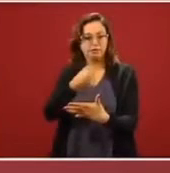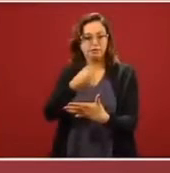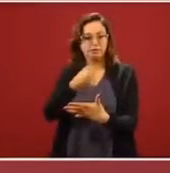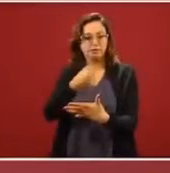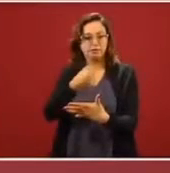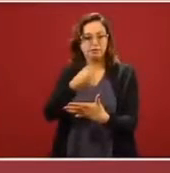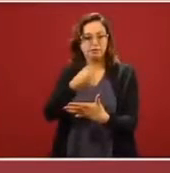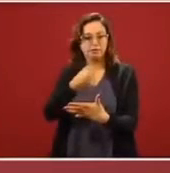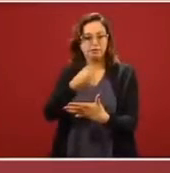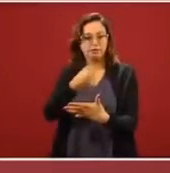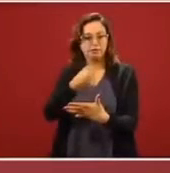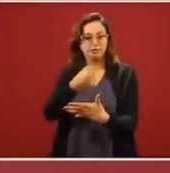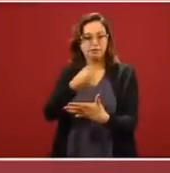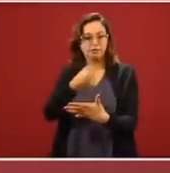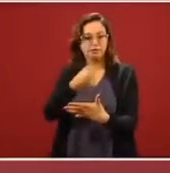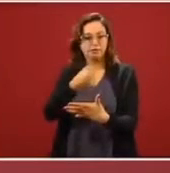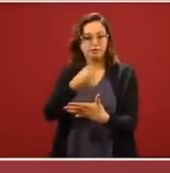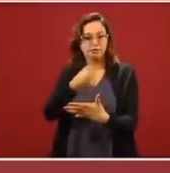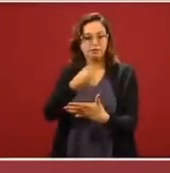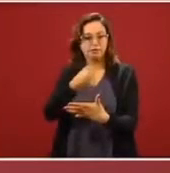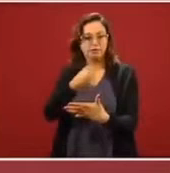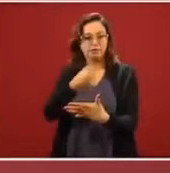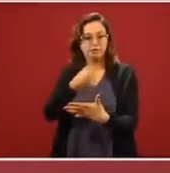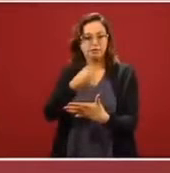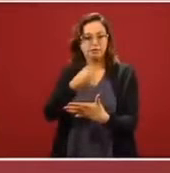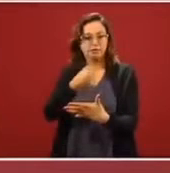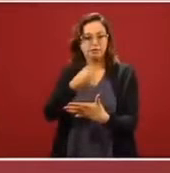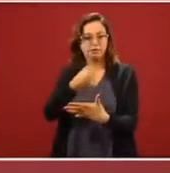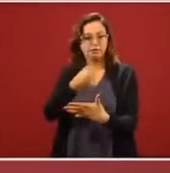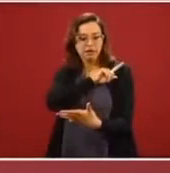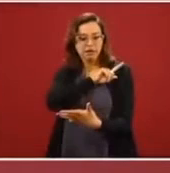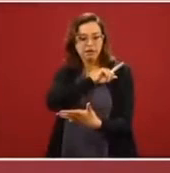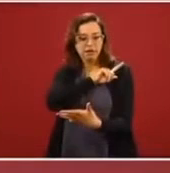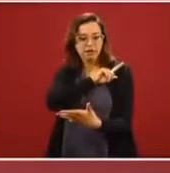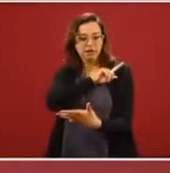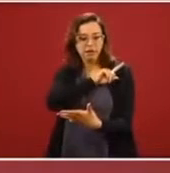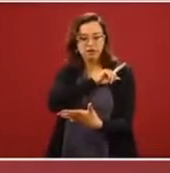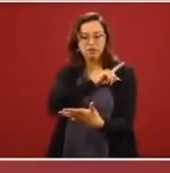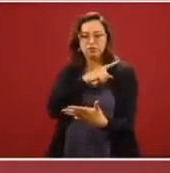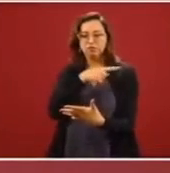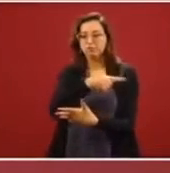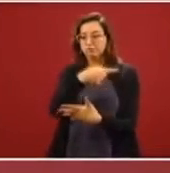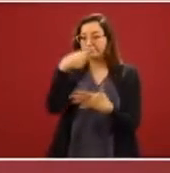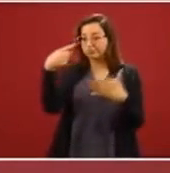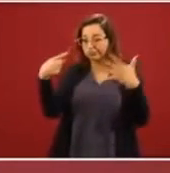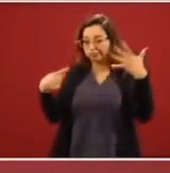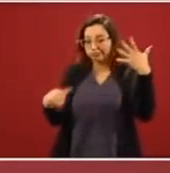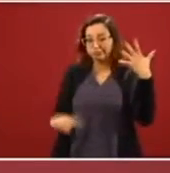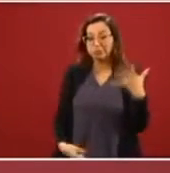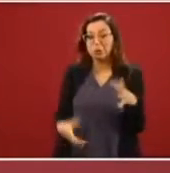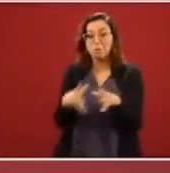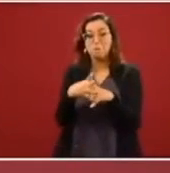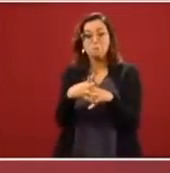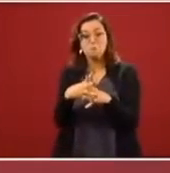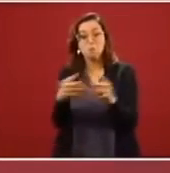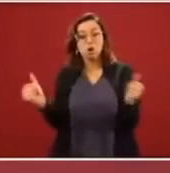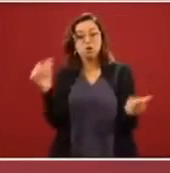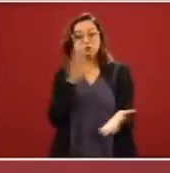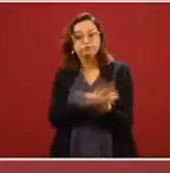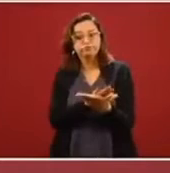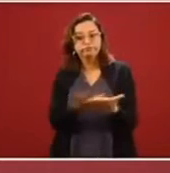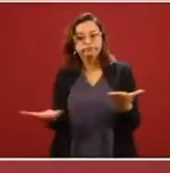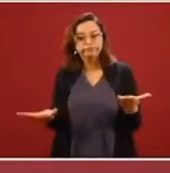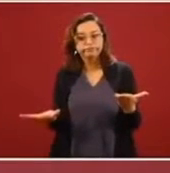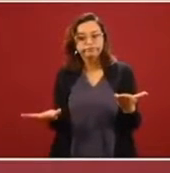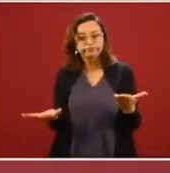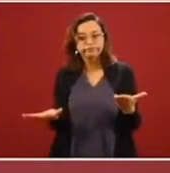things for well-being and health supplies, entre muchísimos otros. among other Y es things, por